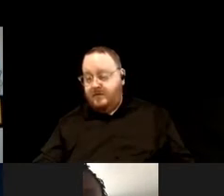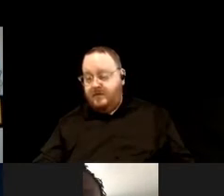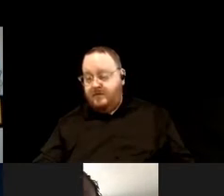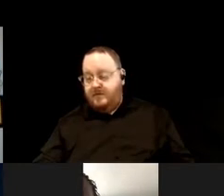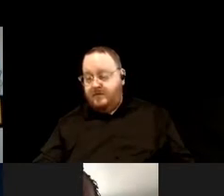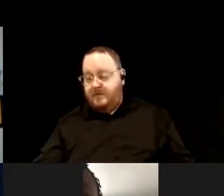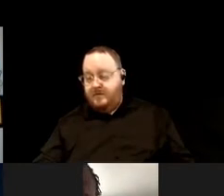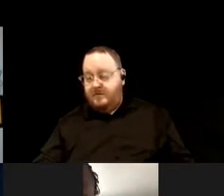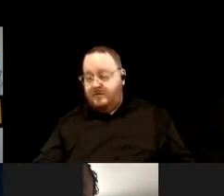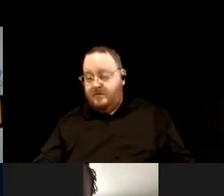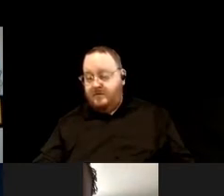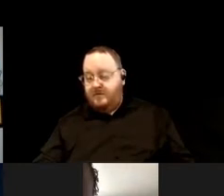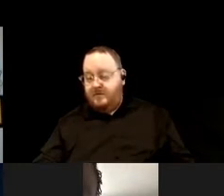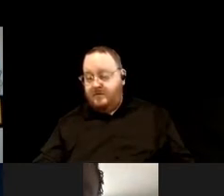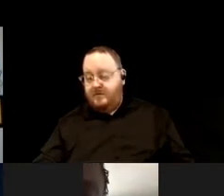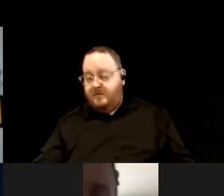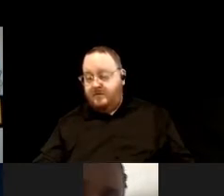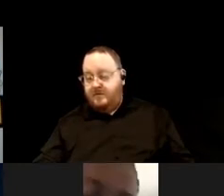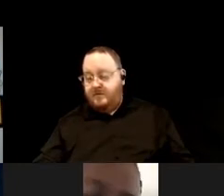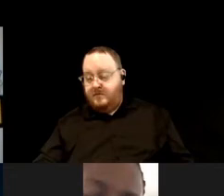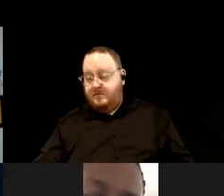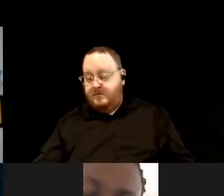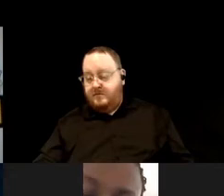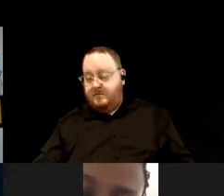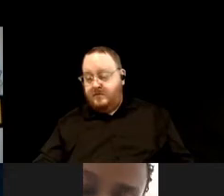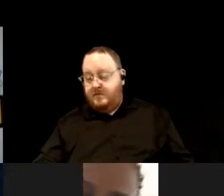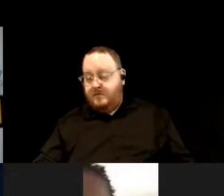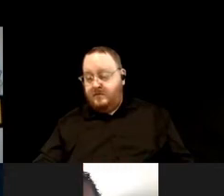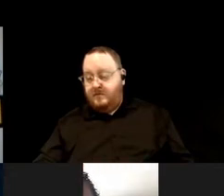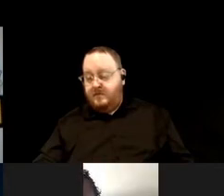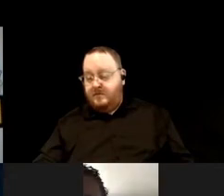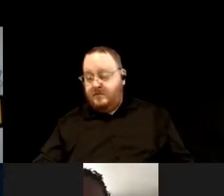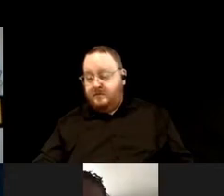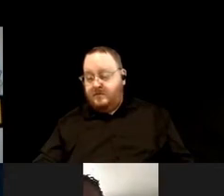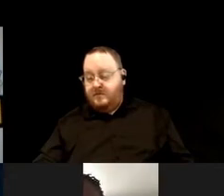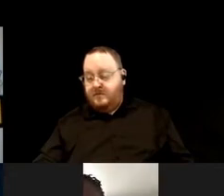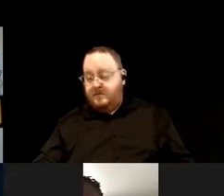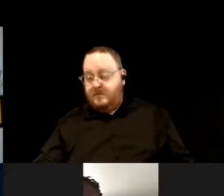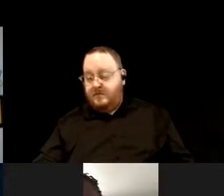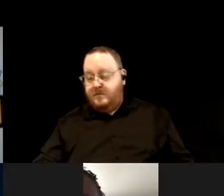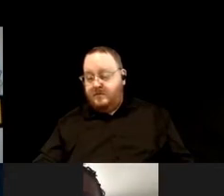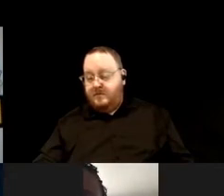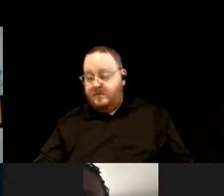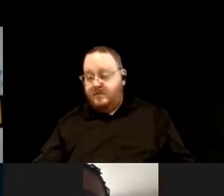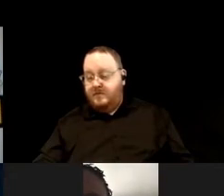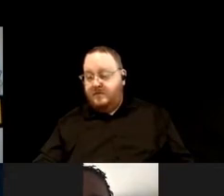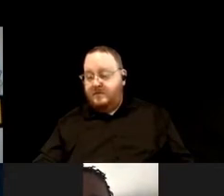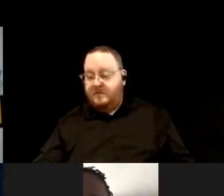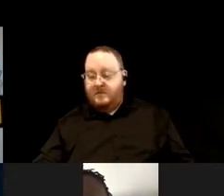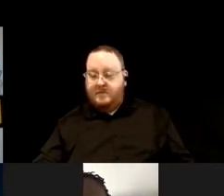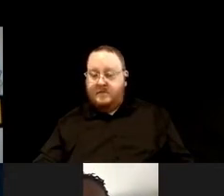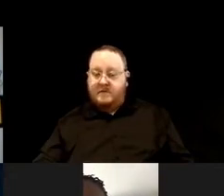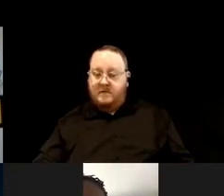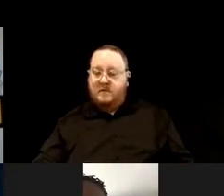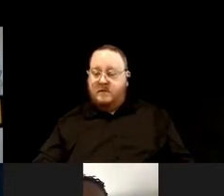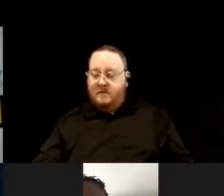I'm trying to remember which screen reader. It wasn't JAWS. I've heard JAWS works pretty well with